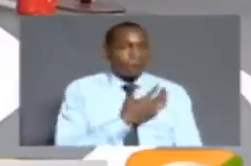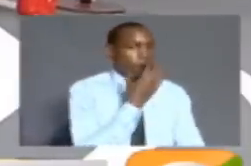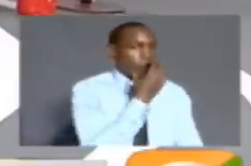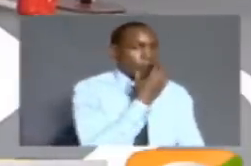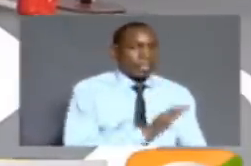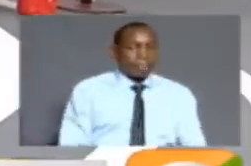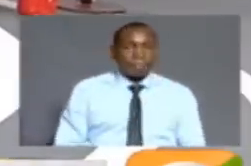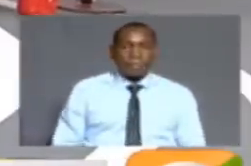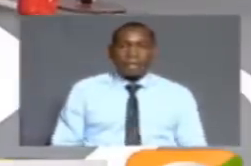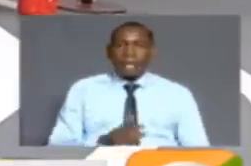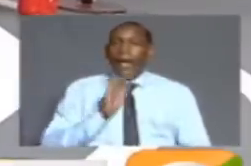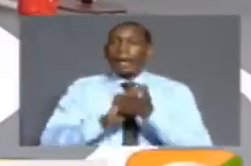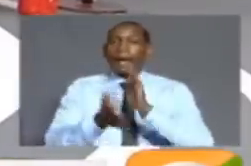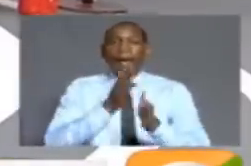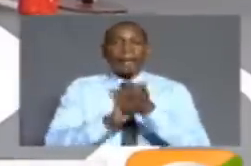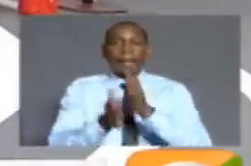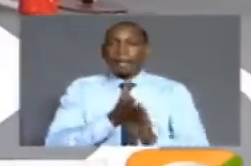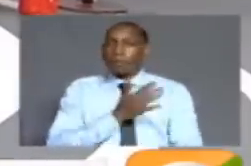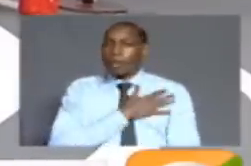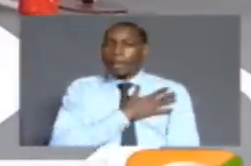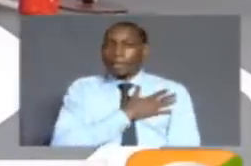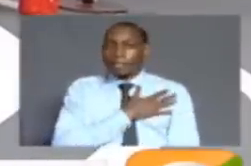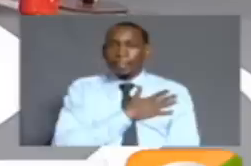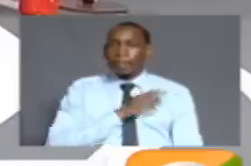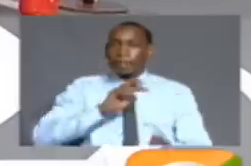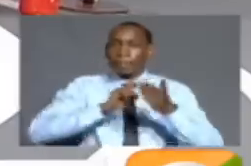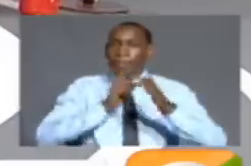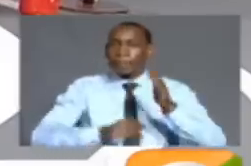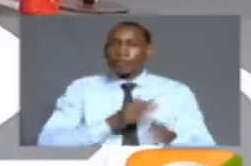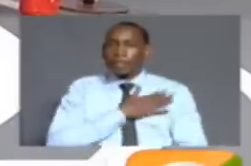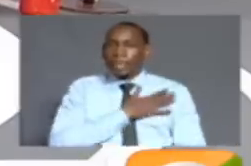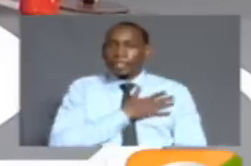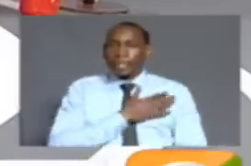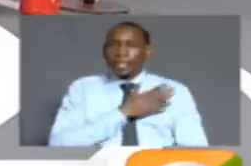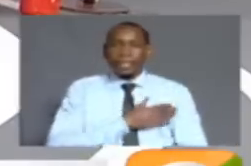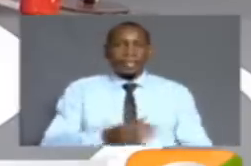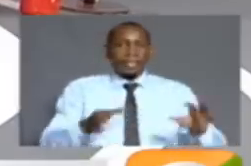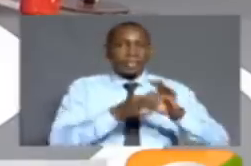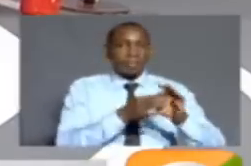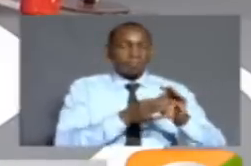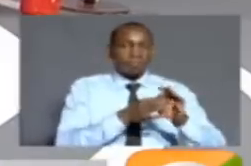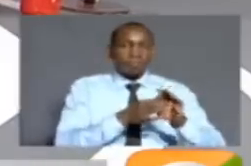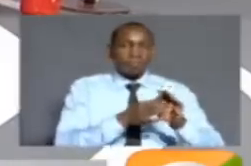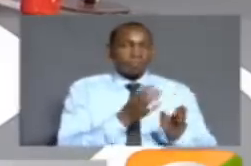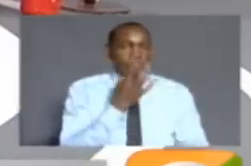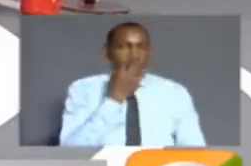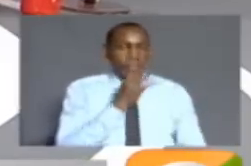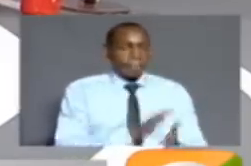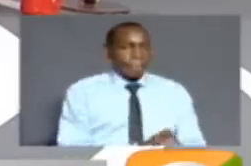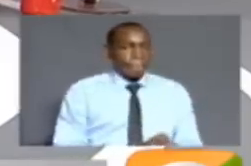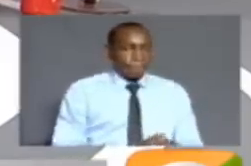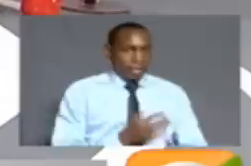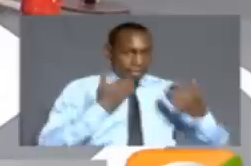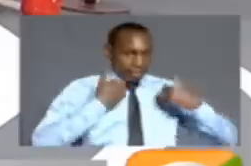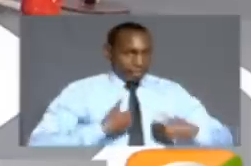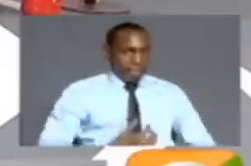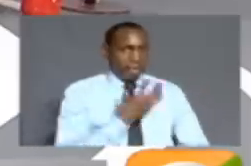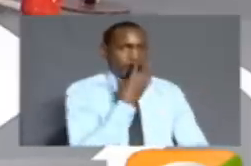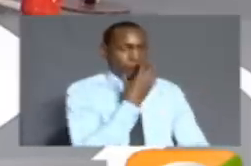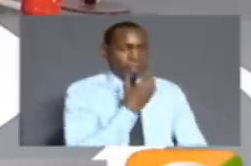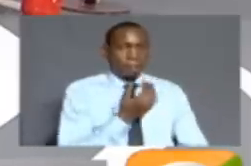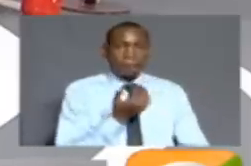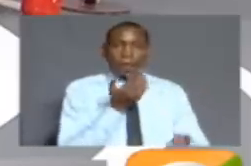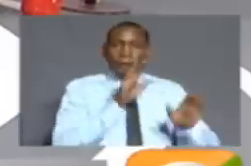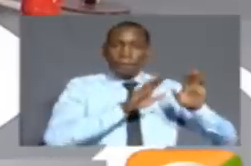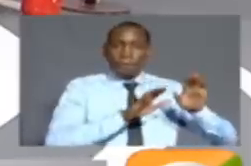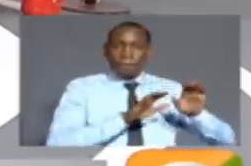got swallowed. There's no NASA. What are you talking about? They swallowed NASA. There's no NASA? Well, I'm ODM. Okay, all right, fine. I could be NASA, but